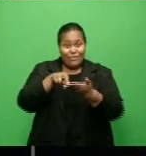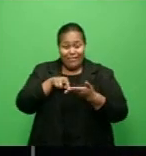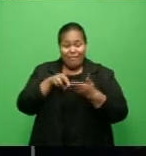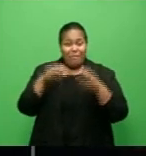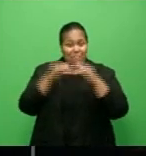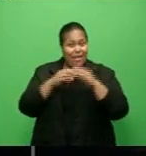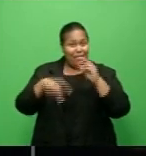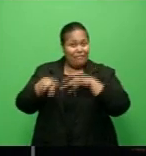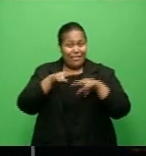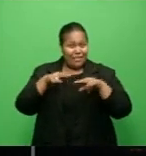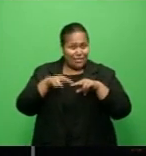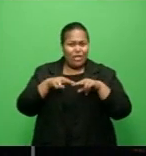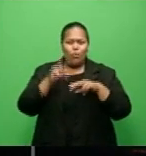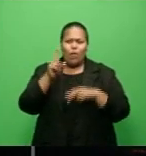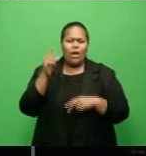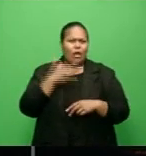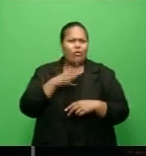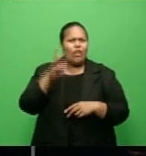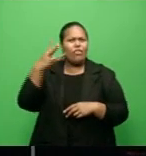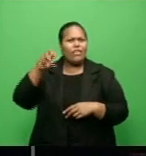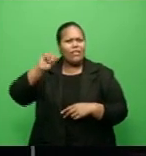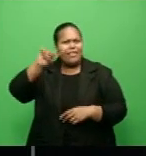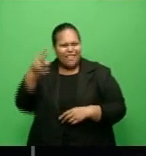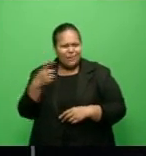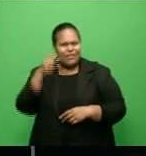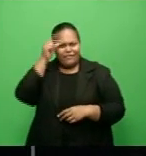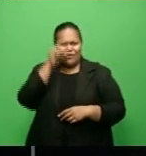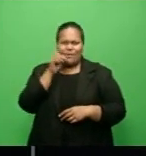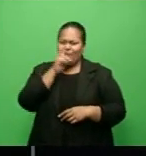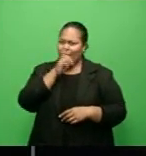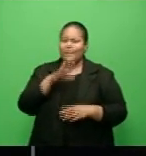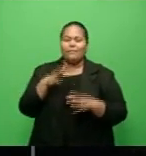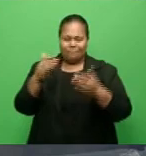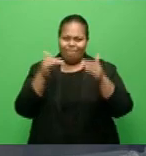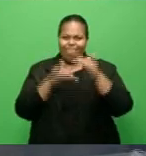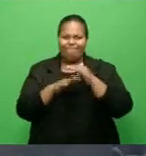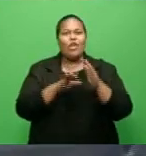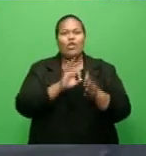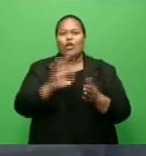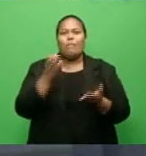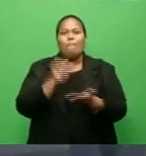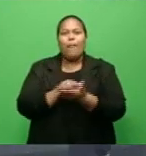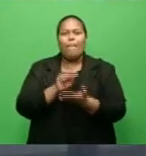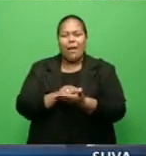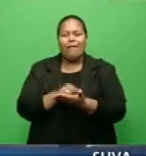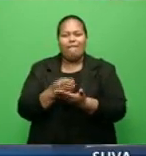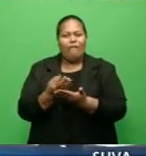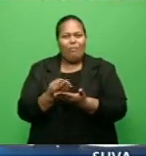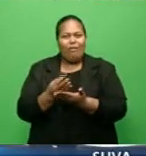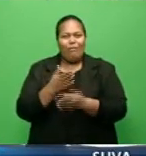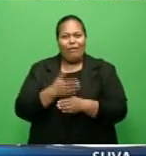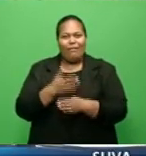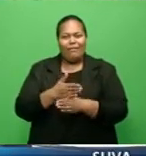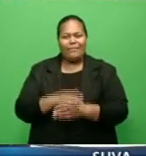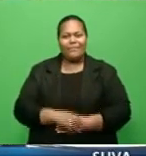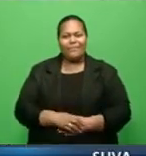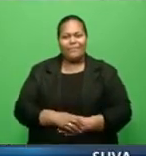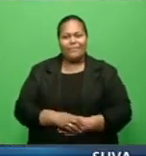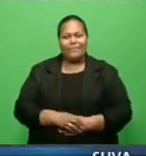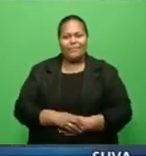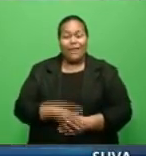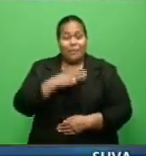130,000 Fijians are classified as informal sector workers. Minister for Economy Aya Sayed Kayum